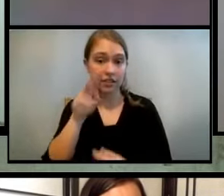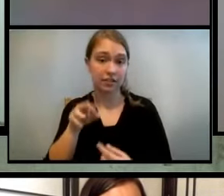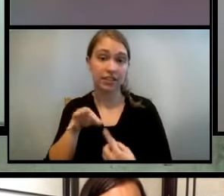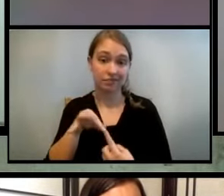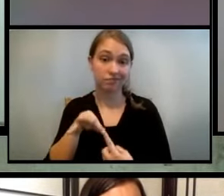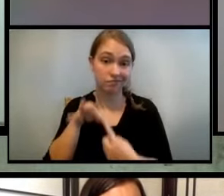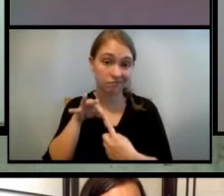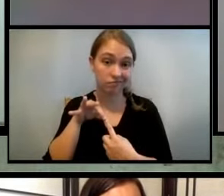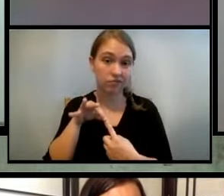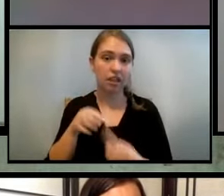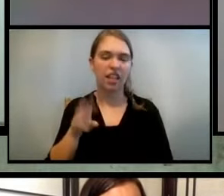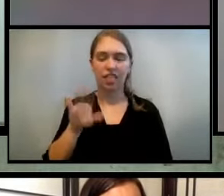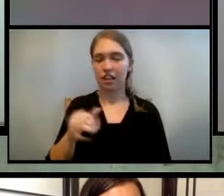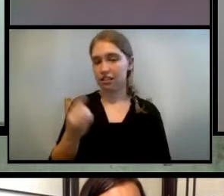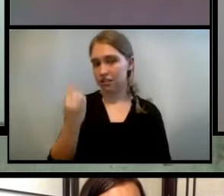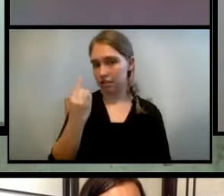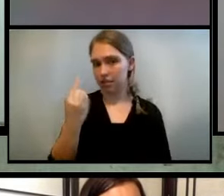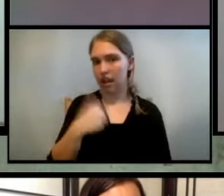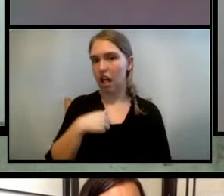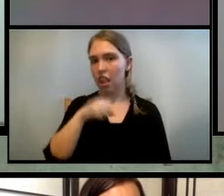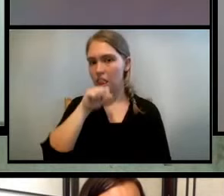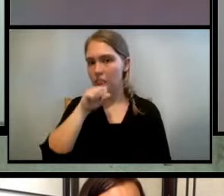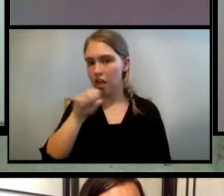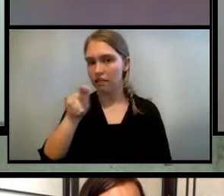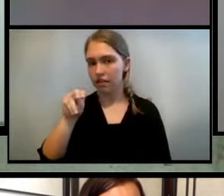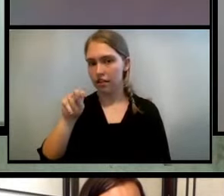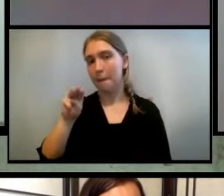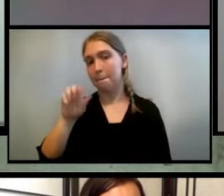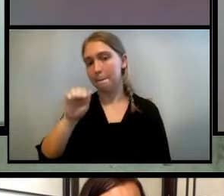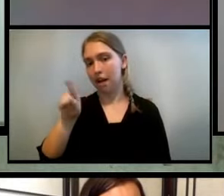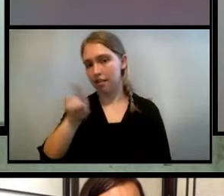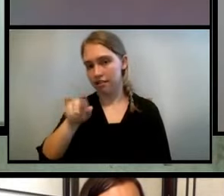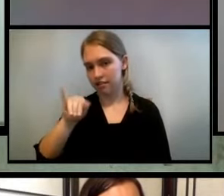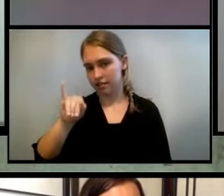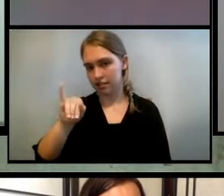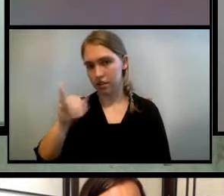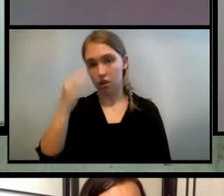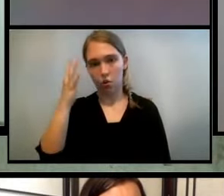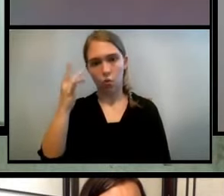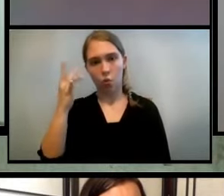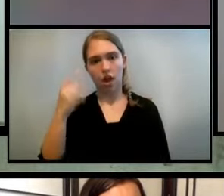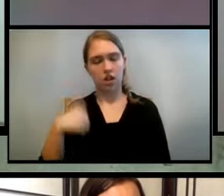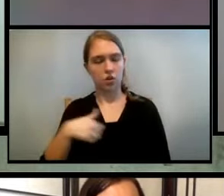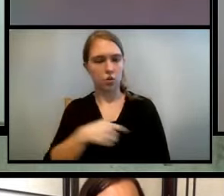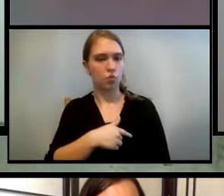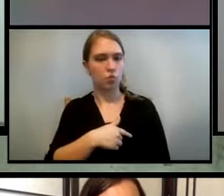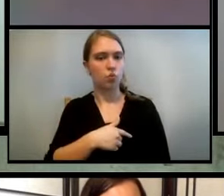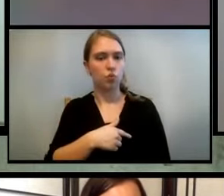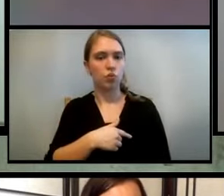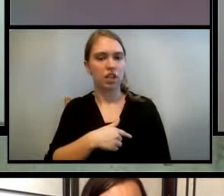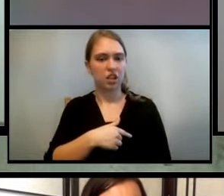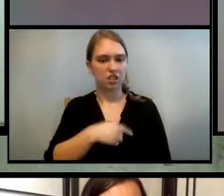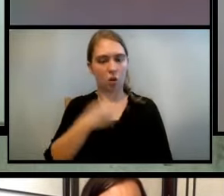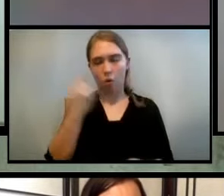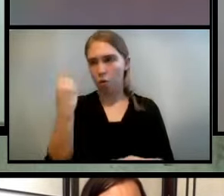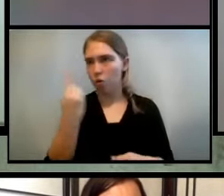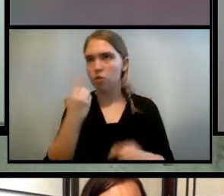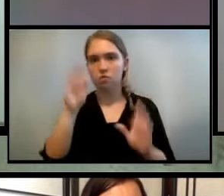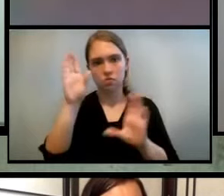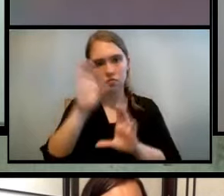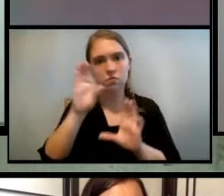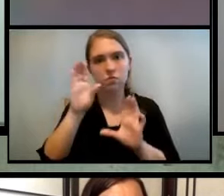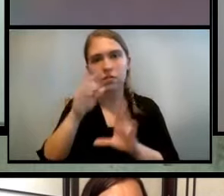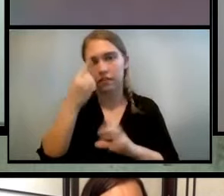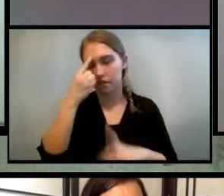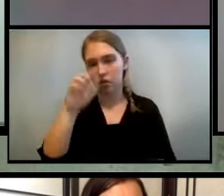And this is something I love Nazi for, is that we were always looking for the lookout for stories that told queer